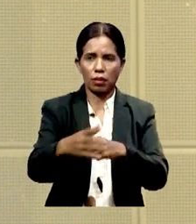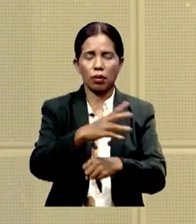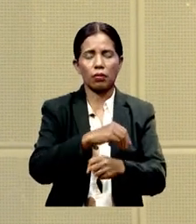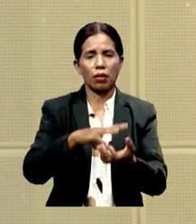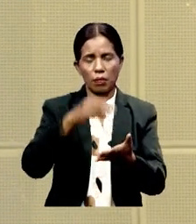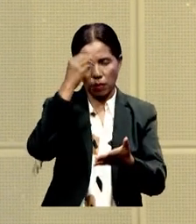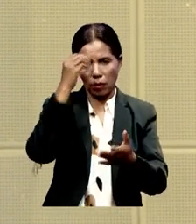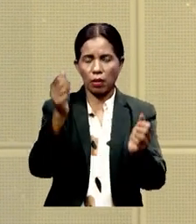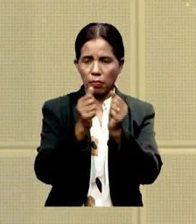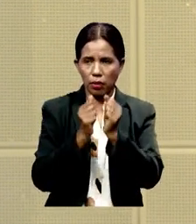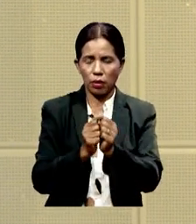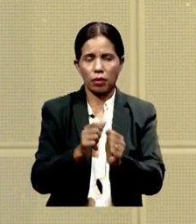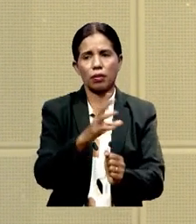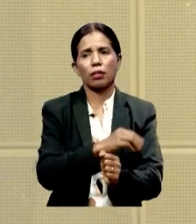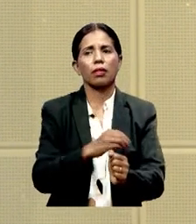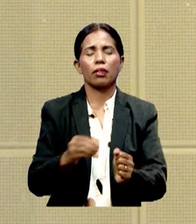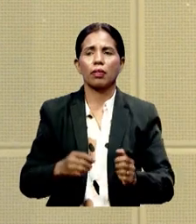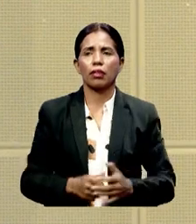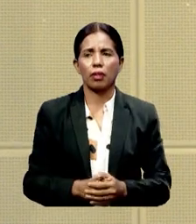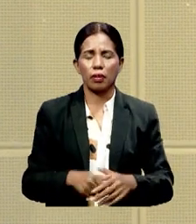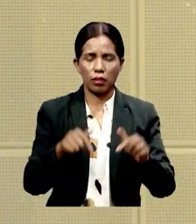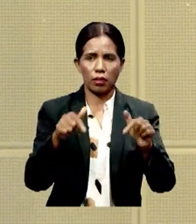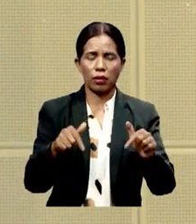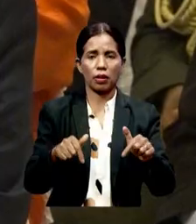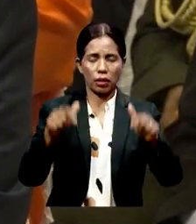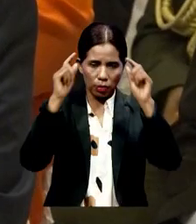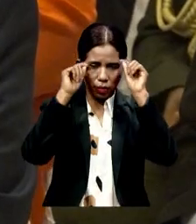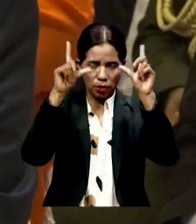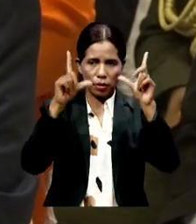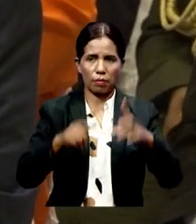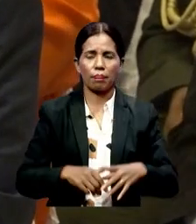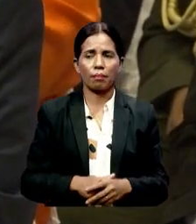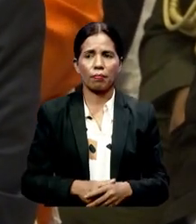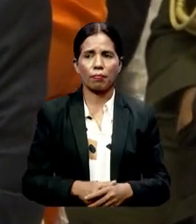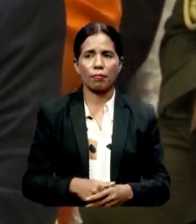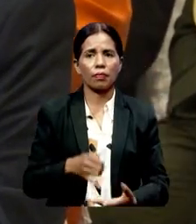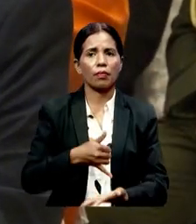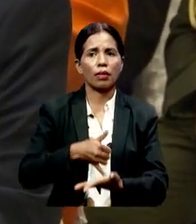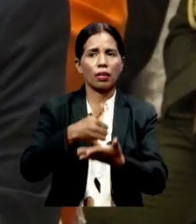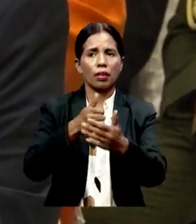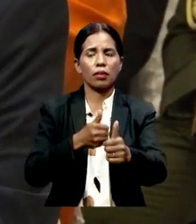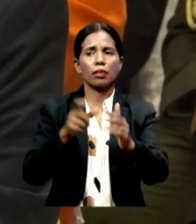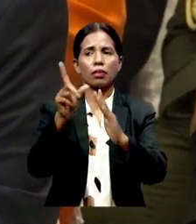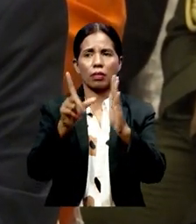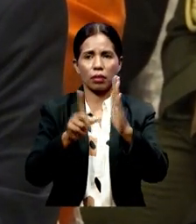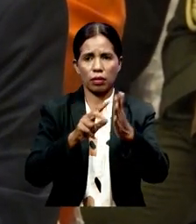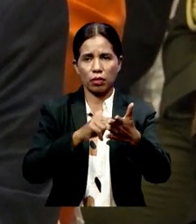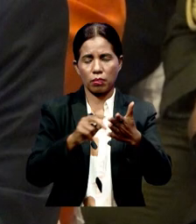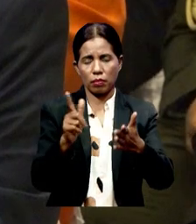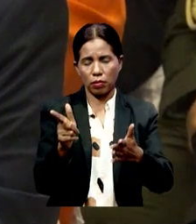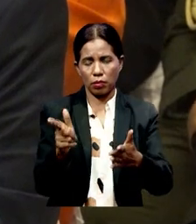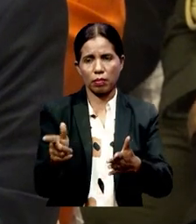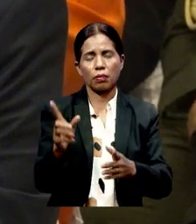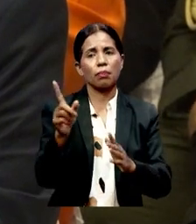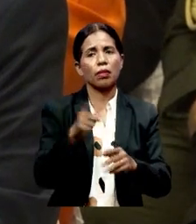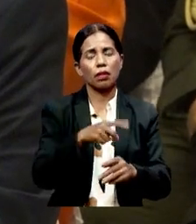arena, the regional, and here in Timor-Leste. Condecoração ne baseia ba decreto-lei número 1 para